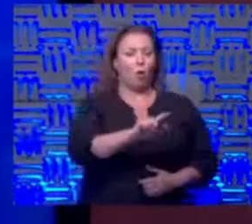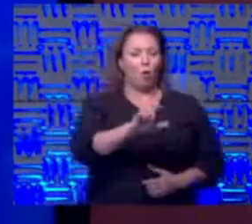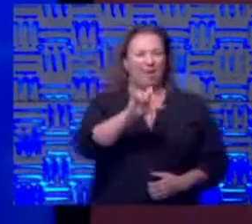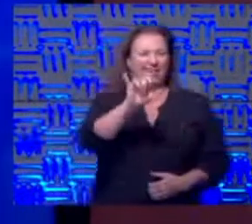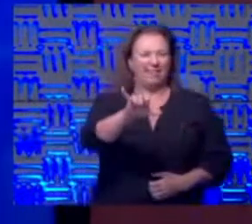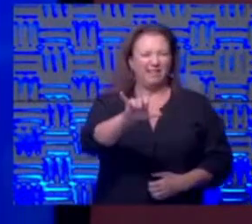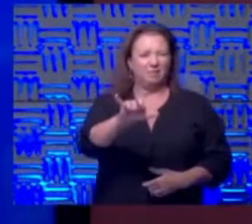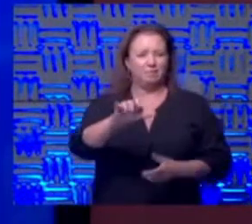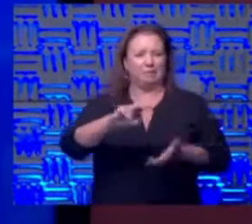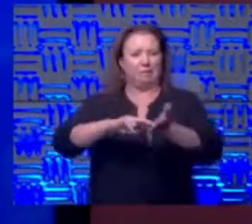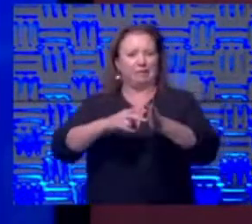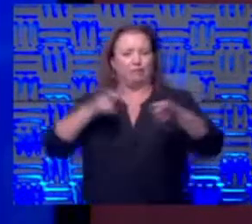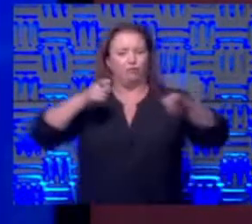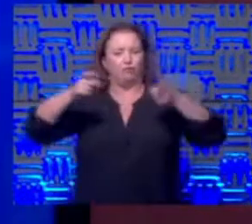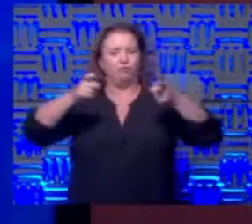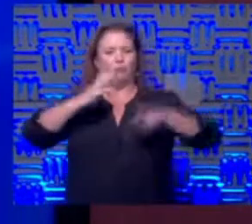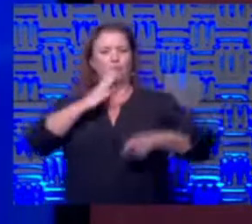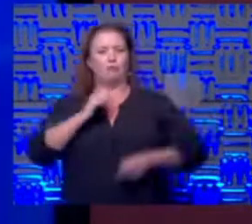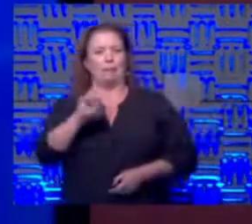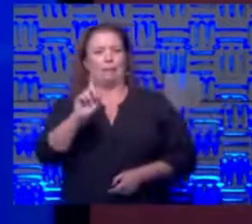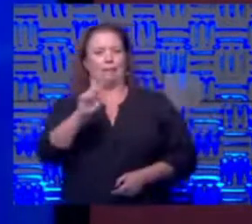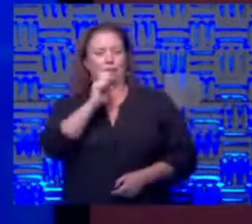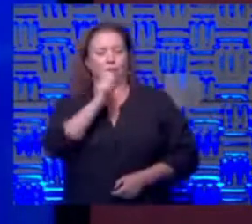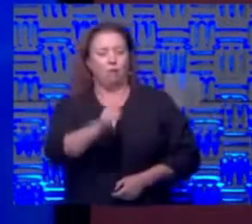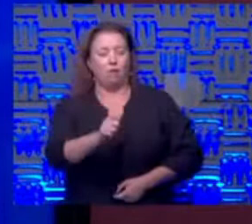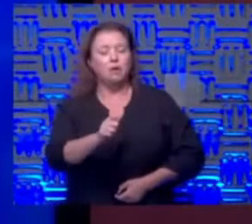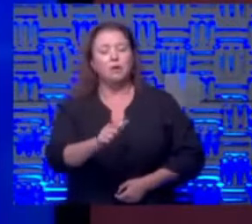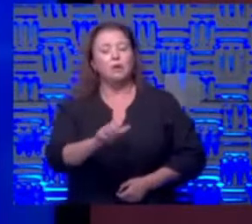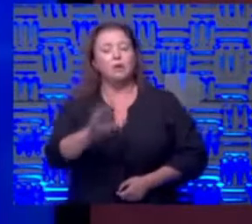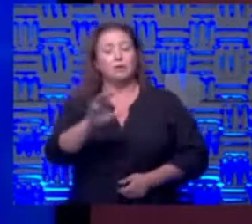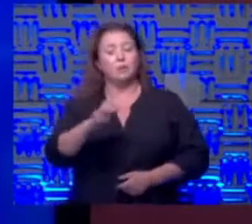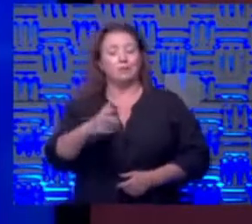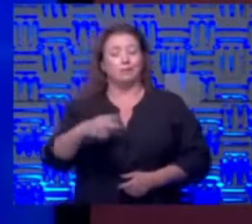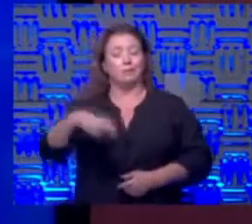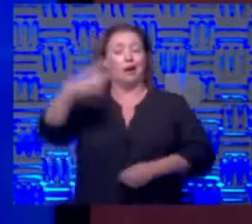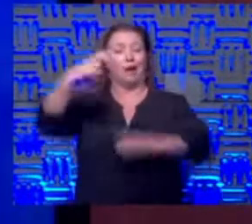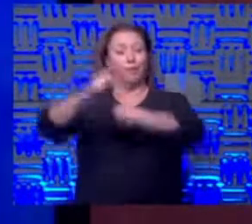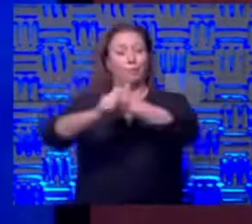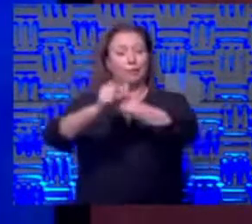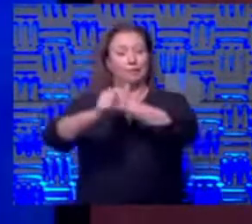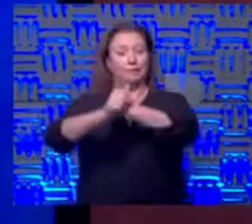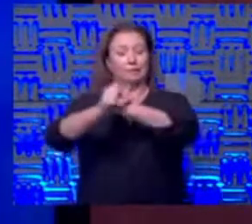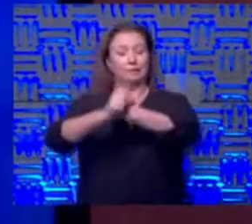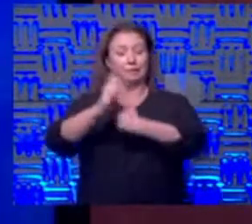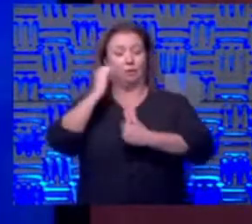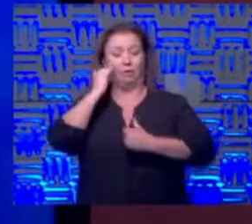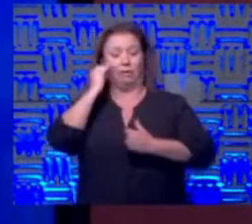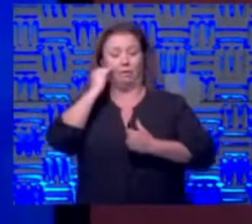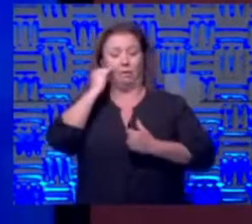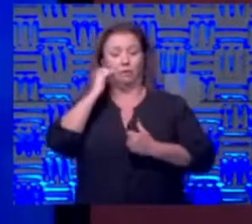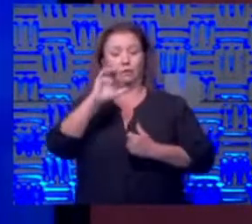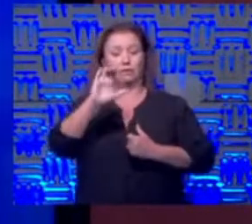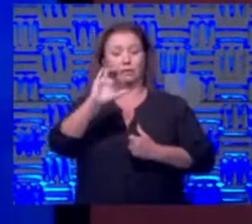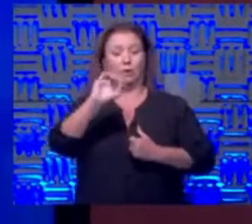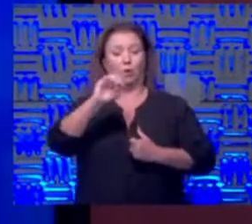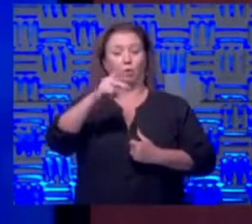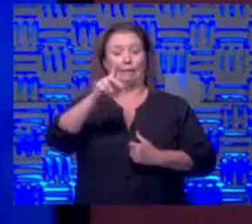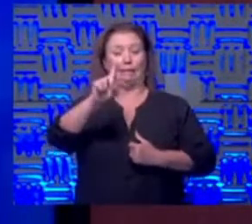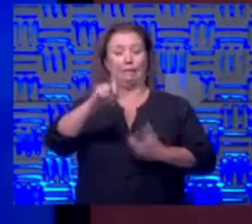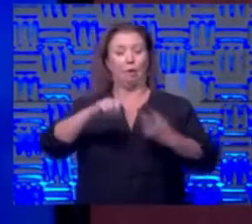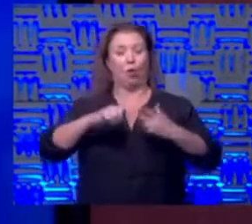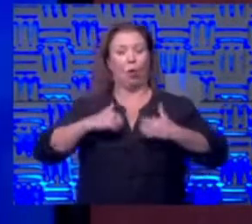well controlled your diabetes is, you're more at risk. And so there's a gradation. If you have COPD or